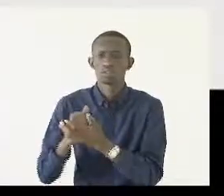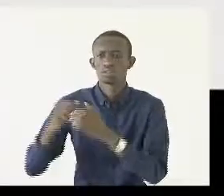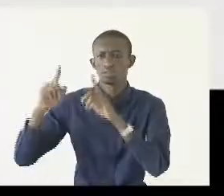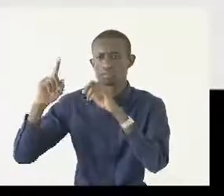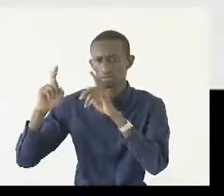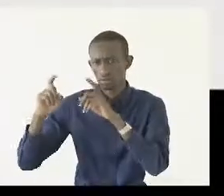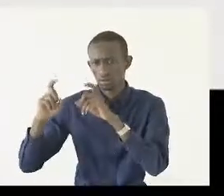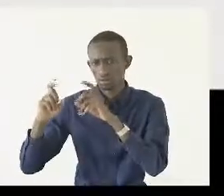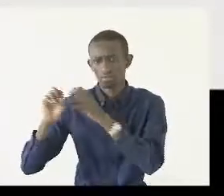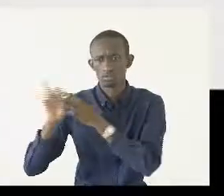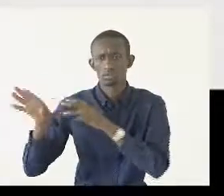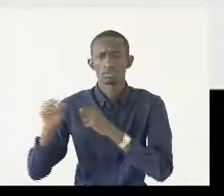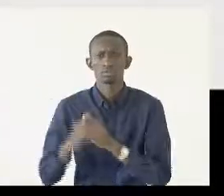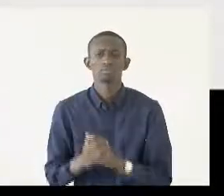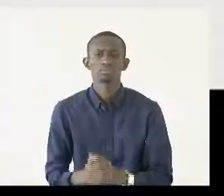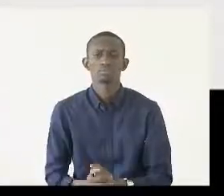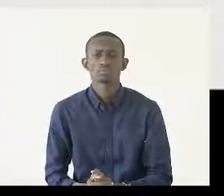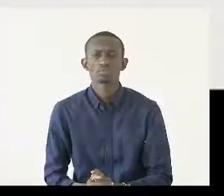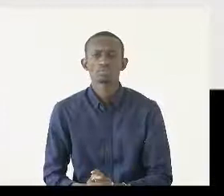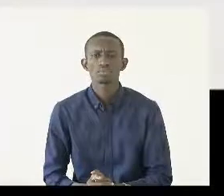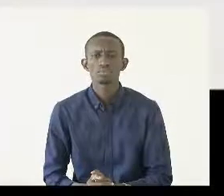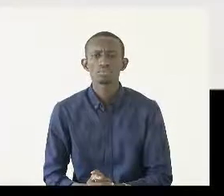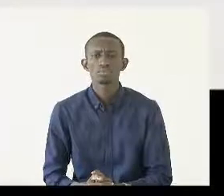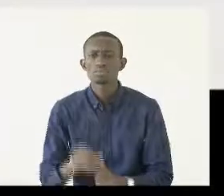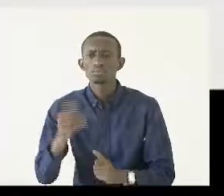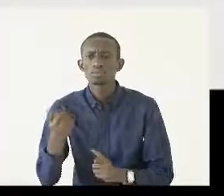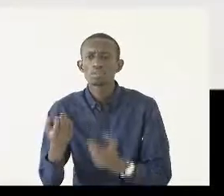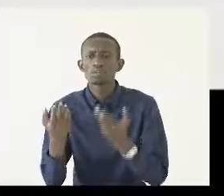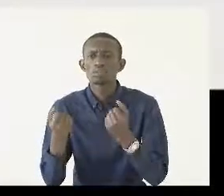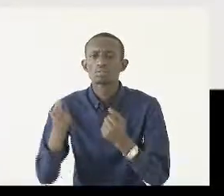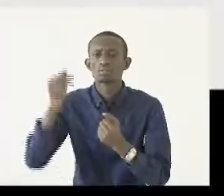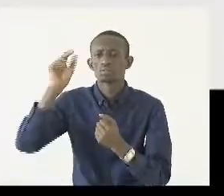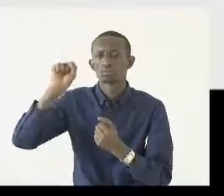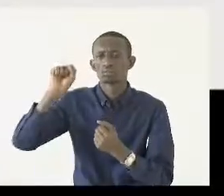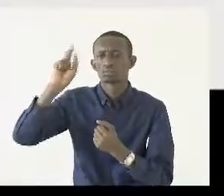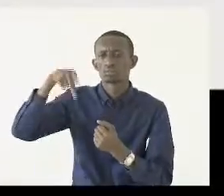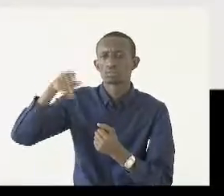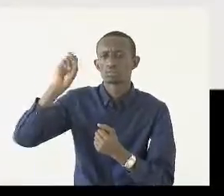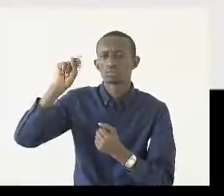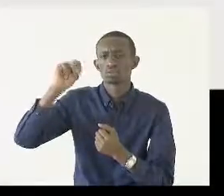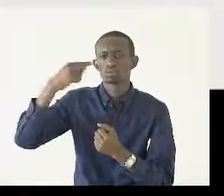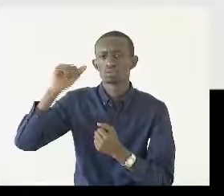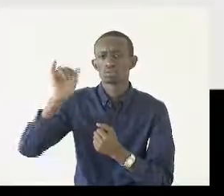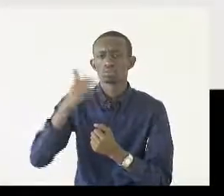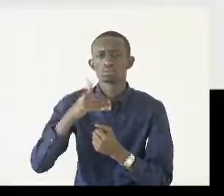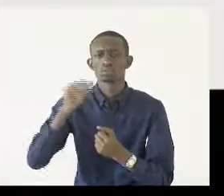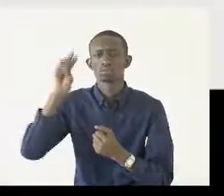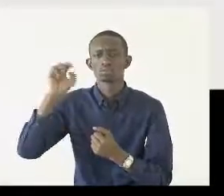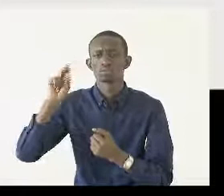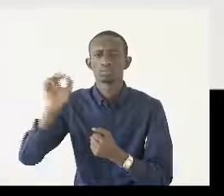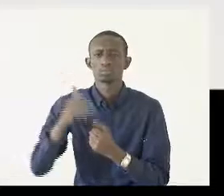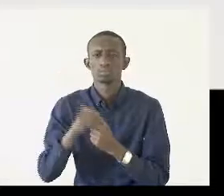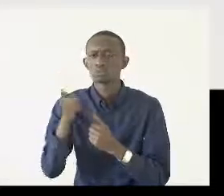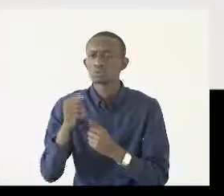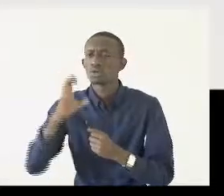cells do a lot of photosynthesis. Then we have spongy mesophyll cells. These are the cells. You can see they are not very